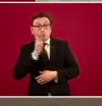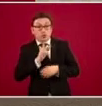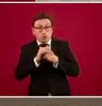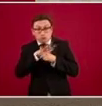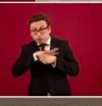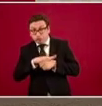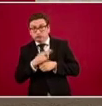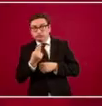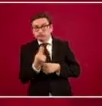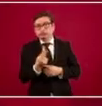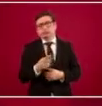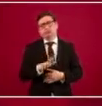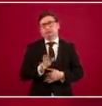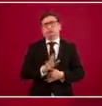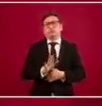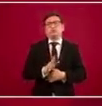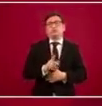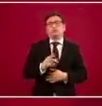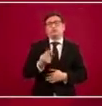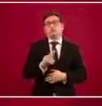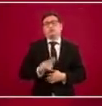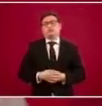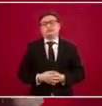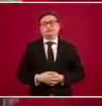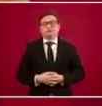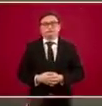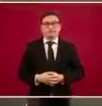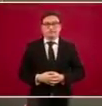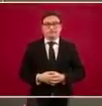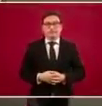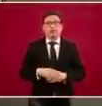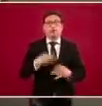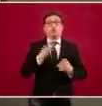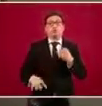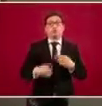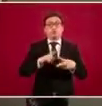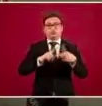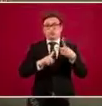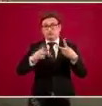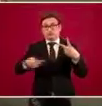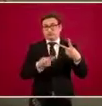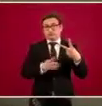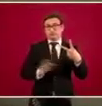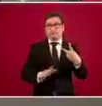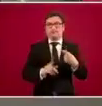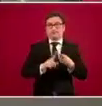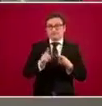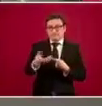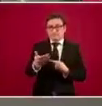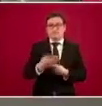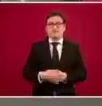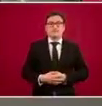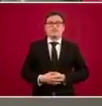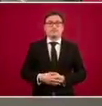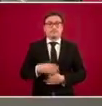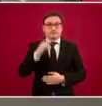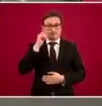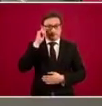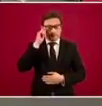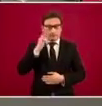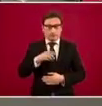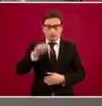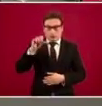After day 14th of isolation, the person can go out and they can safely interact with other